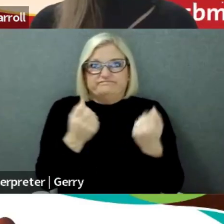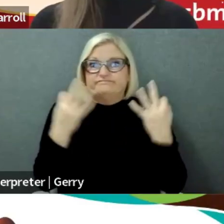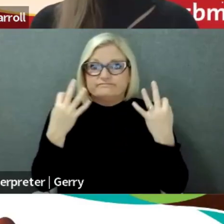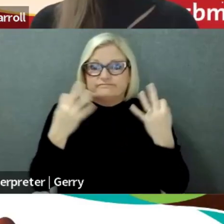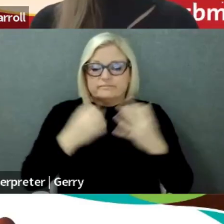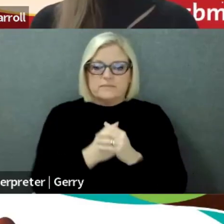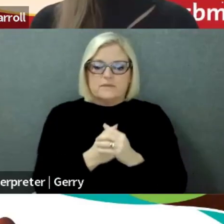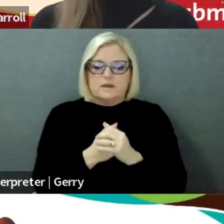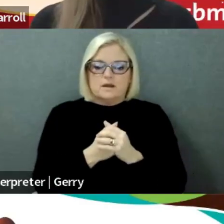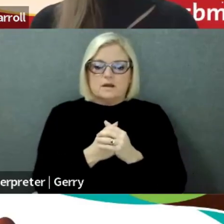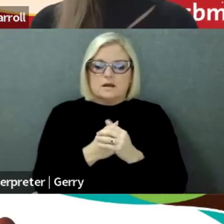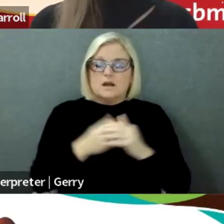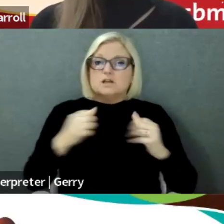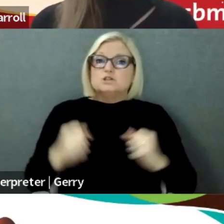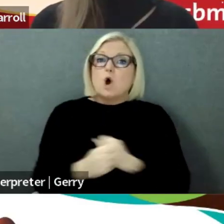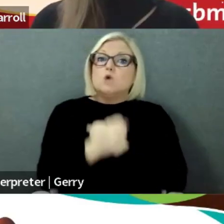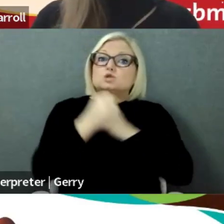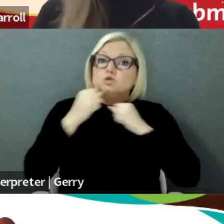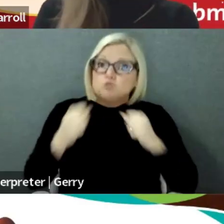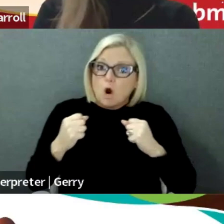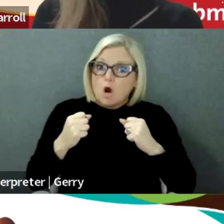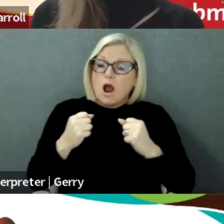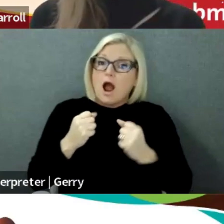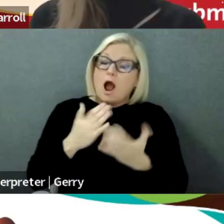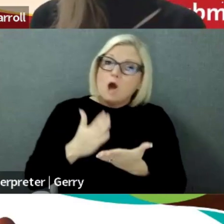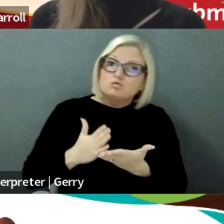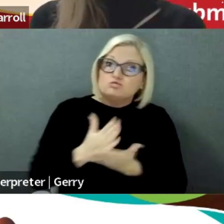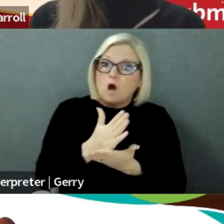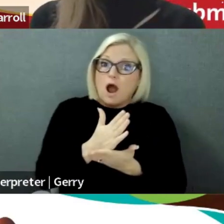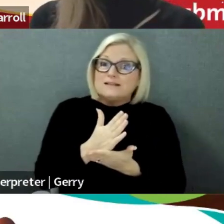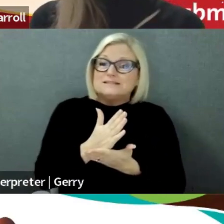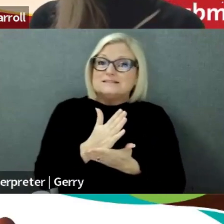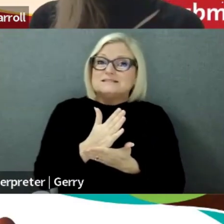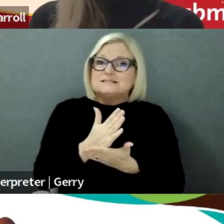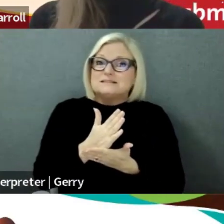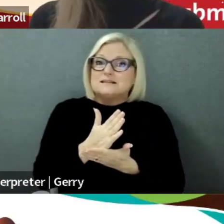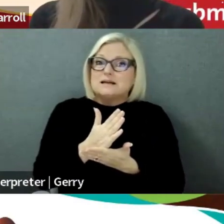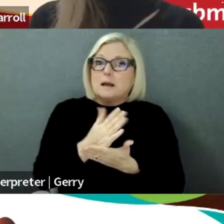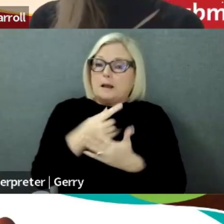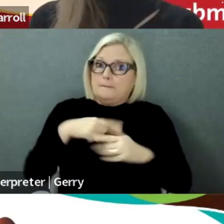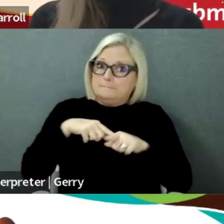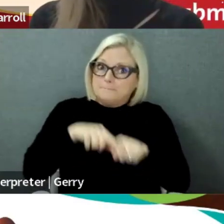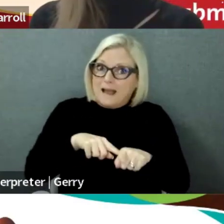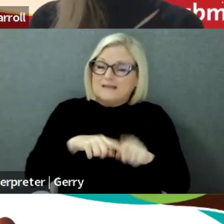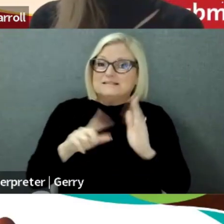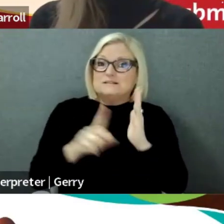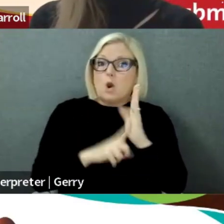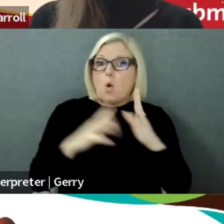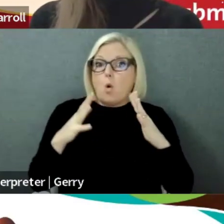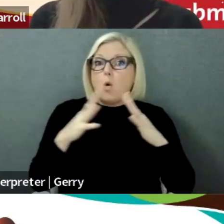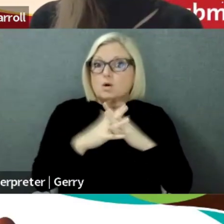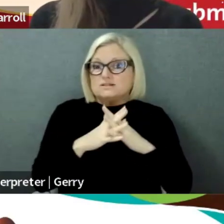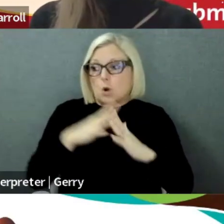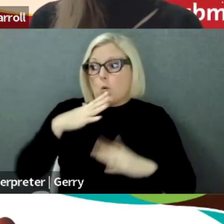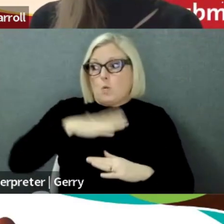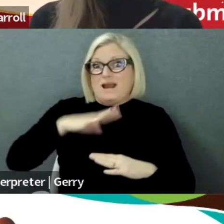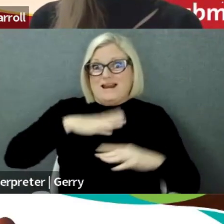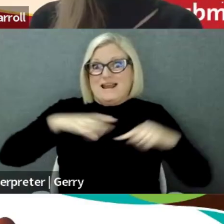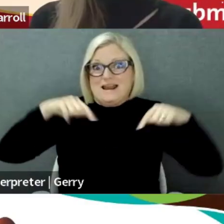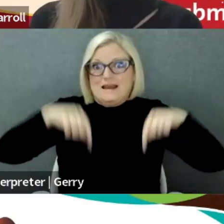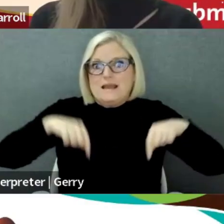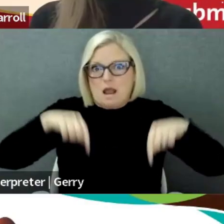stronger rights-based laws, awareness, peer support, and OPD-led advocacy are needed to make